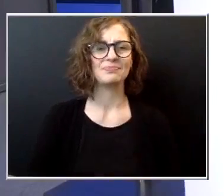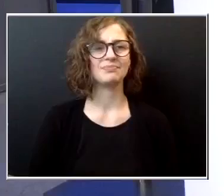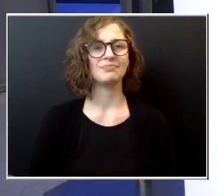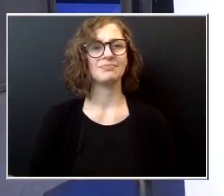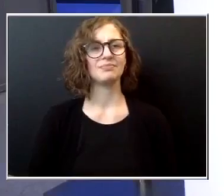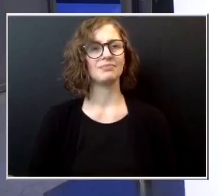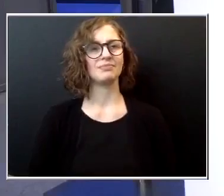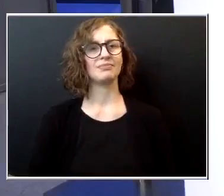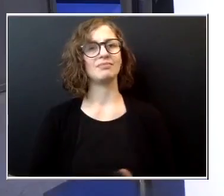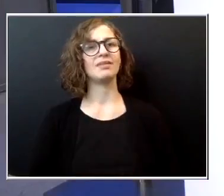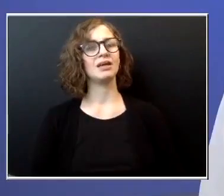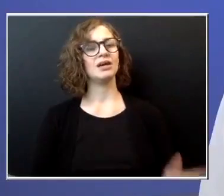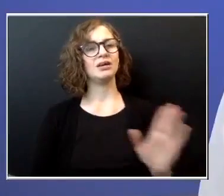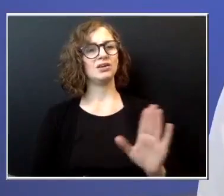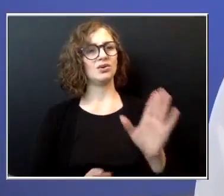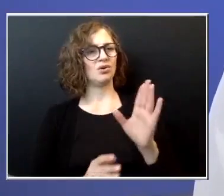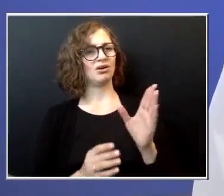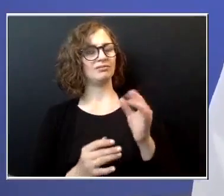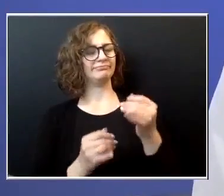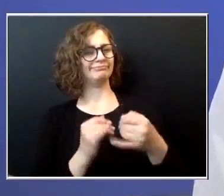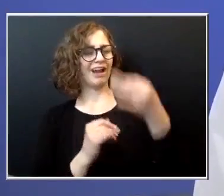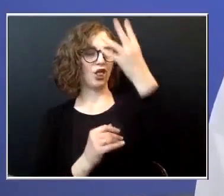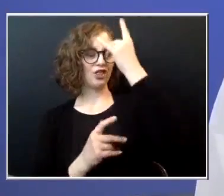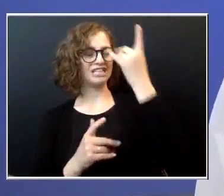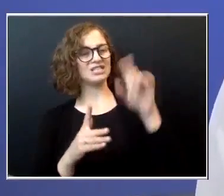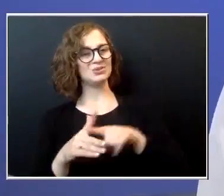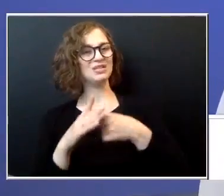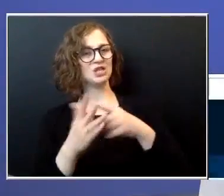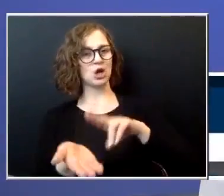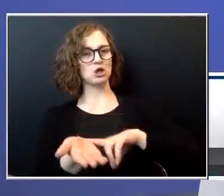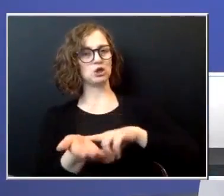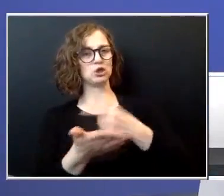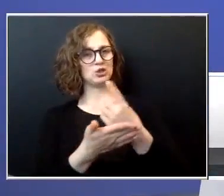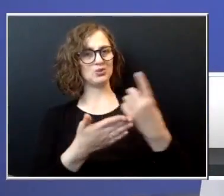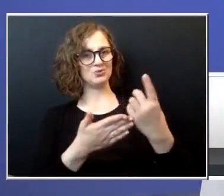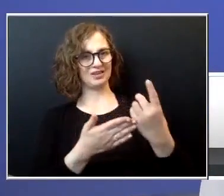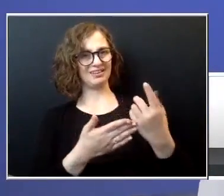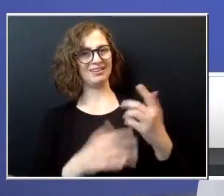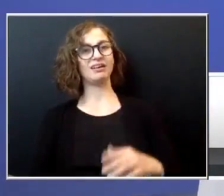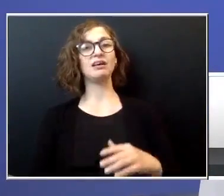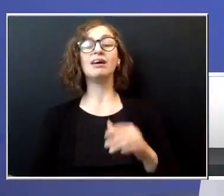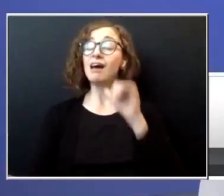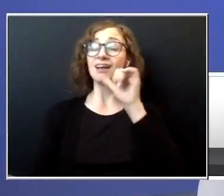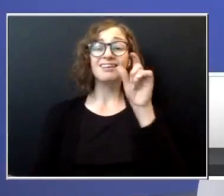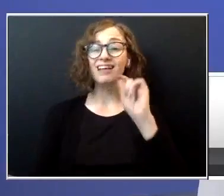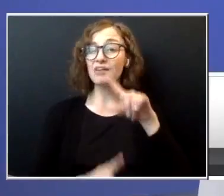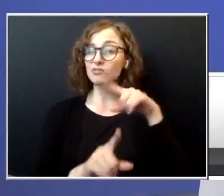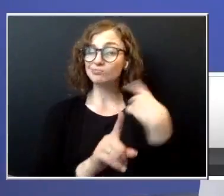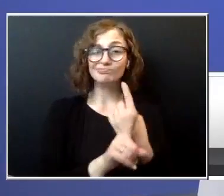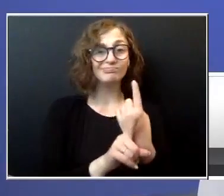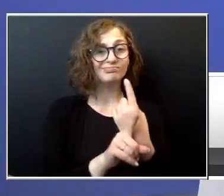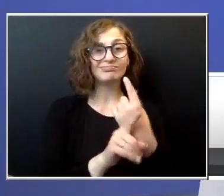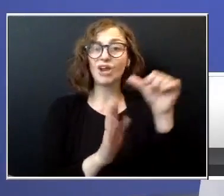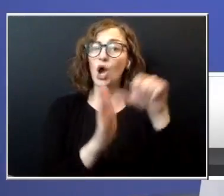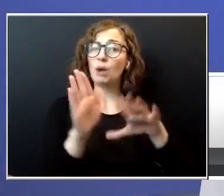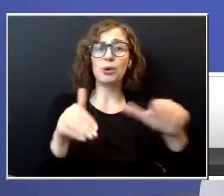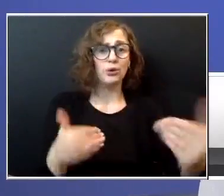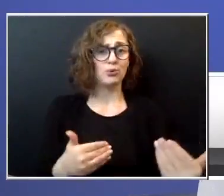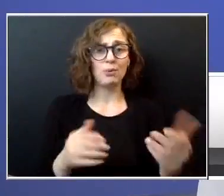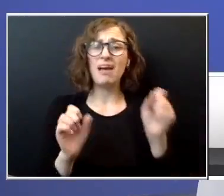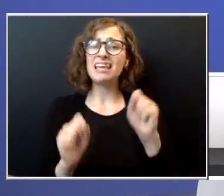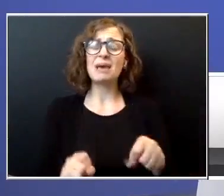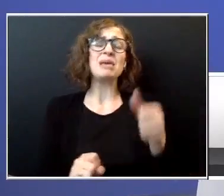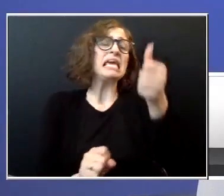Week? I think that, as she said, it doesn't have to just be in the operating room. It can be in any area, any arena of